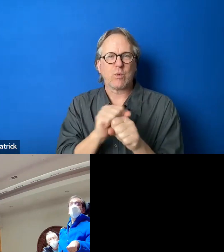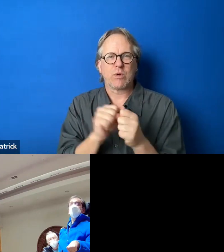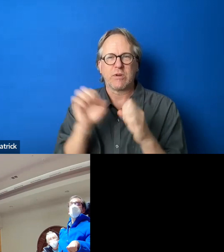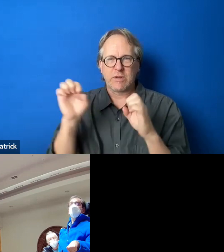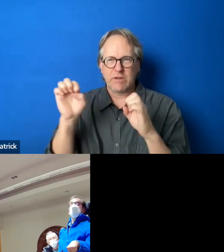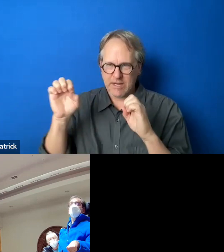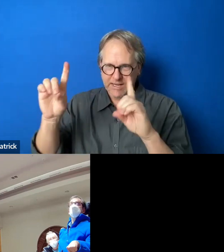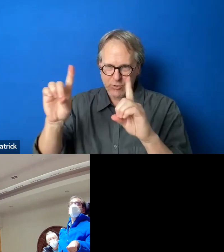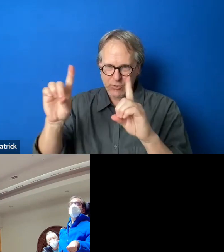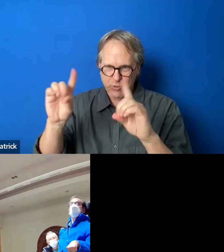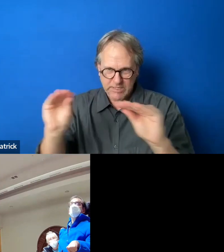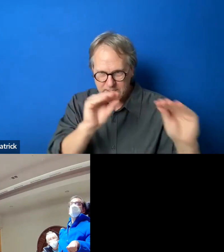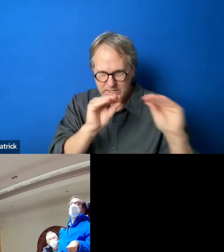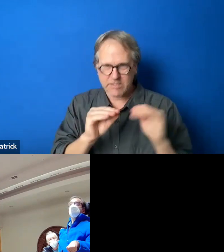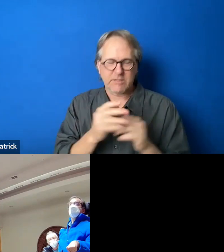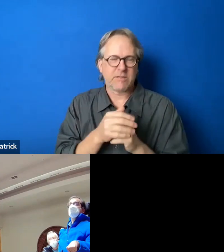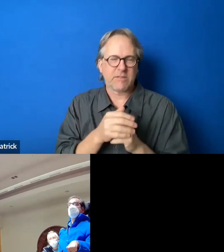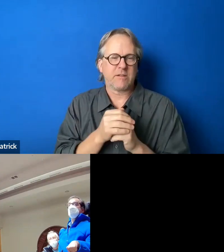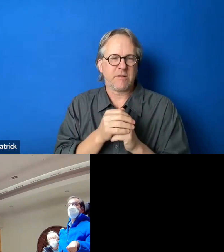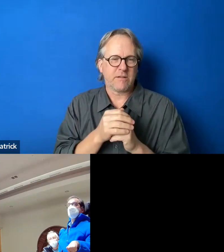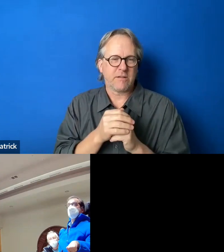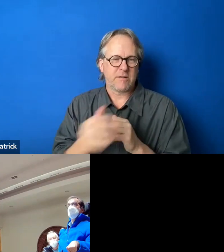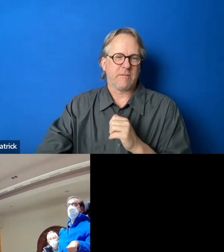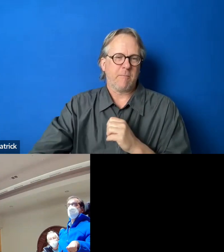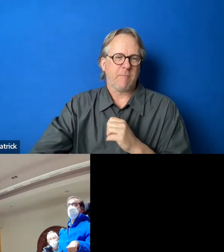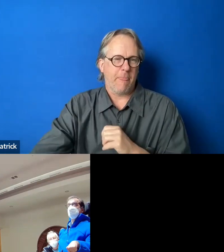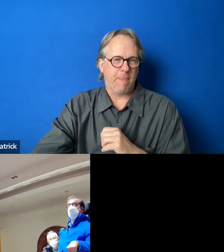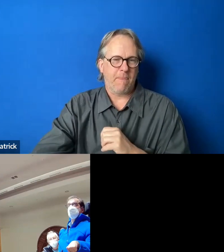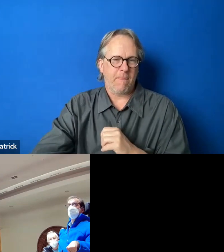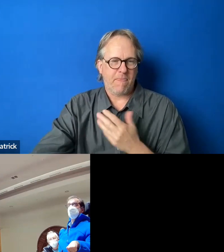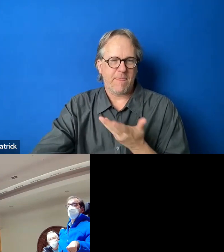Education. And pastoral ministry.